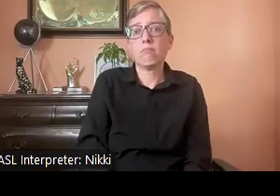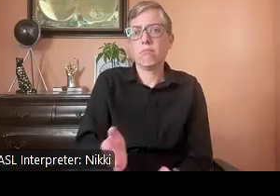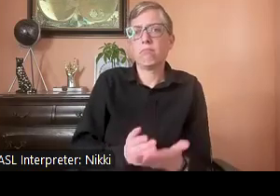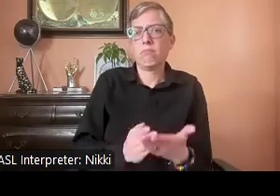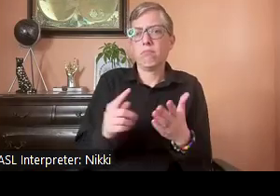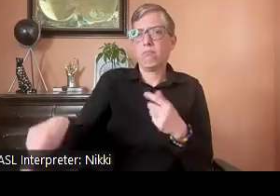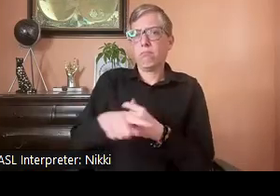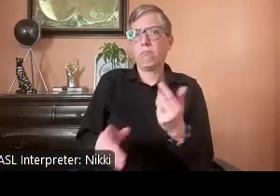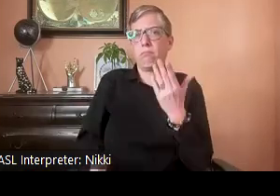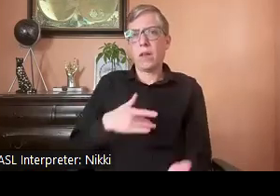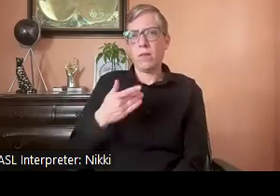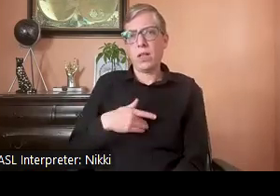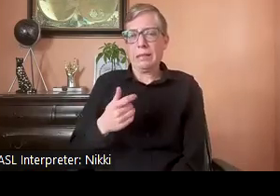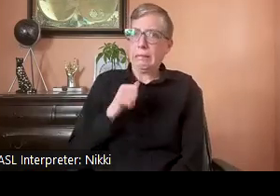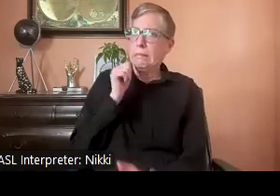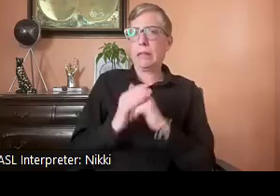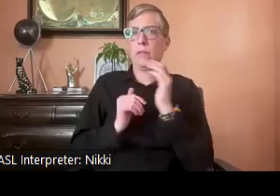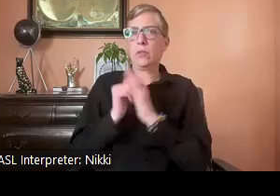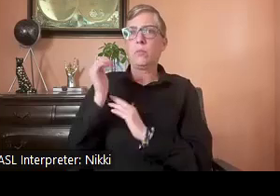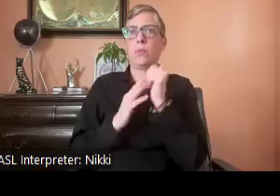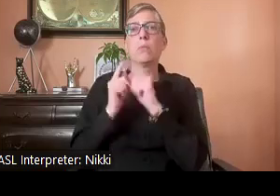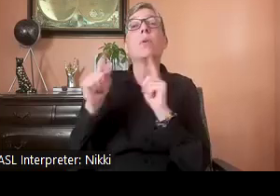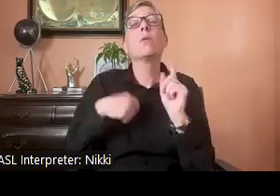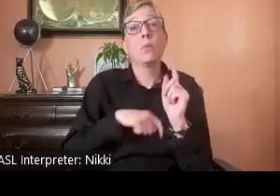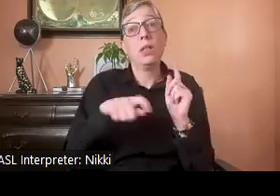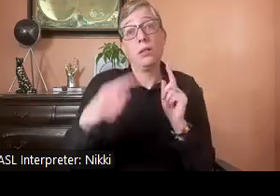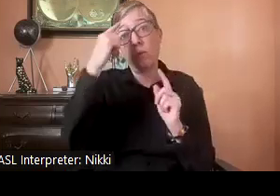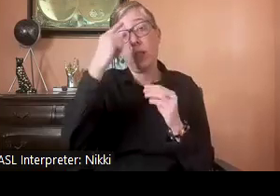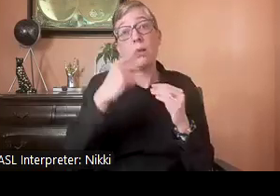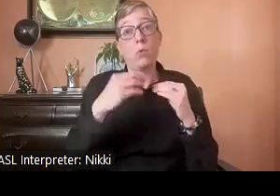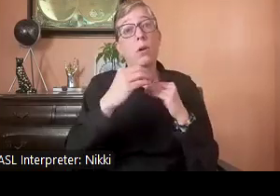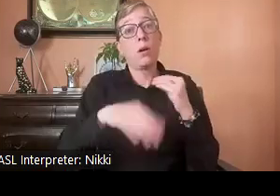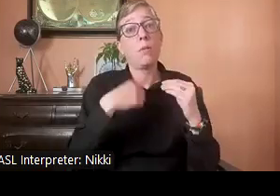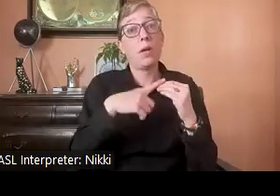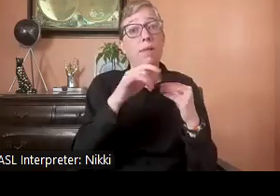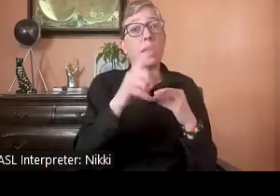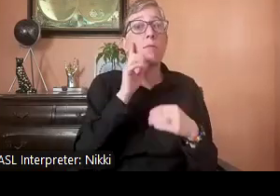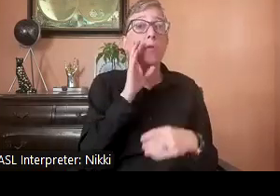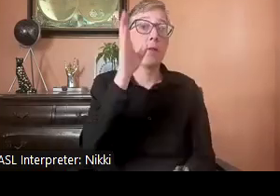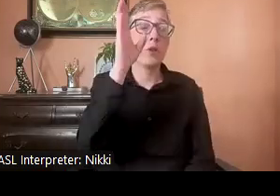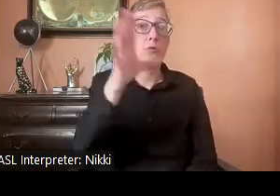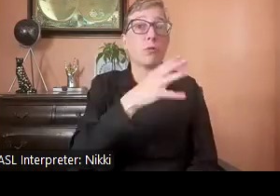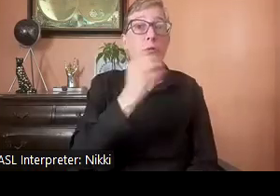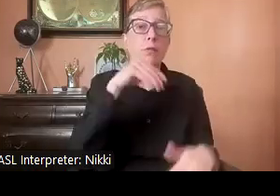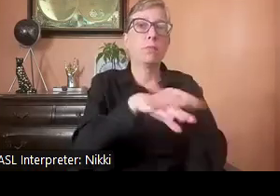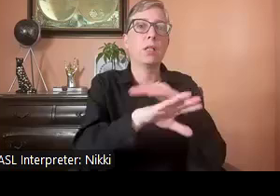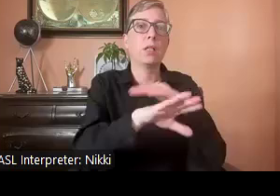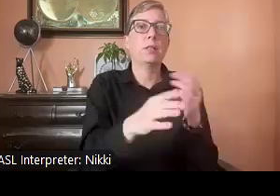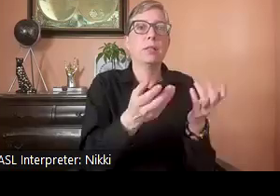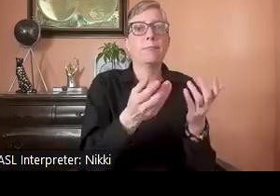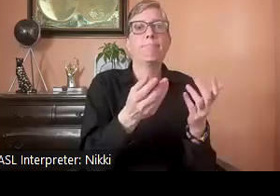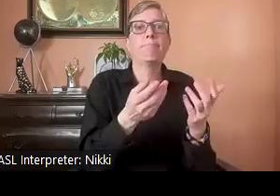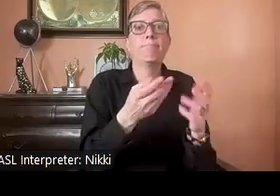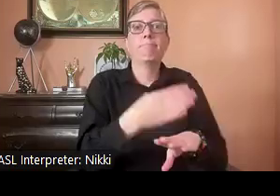these are the things that we need to kind of think beyond for the future in increasing access.